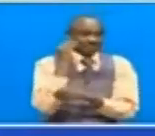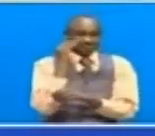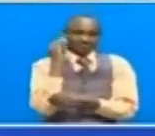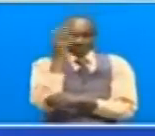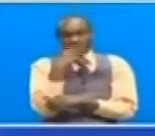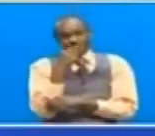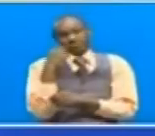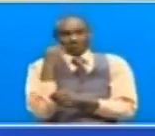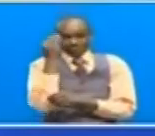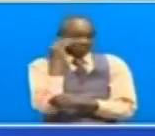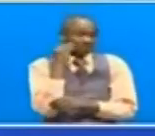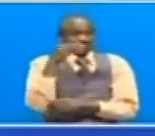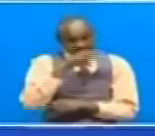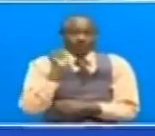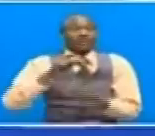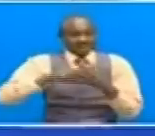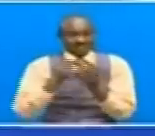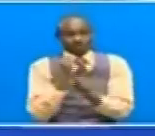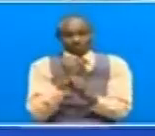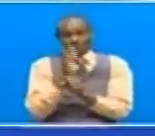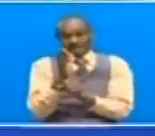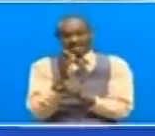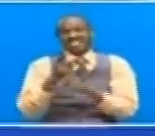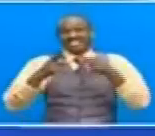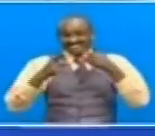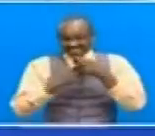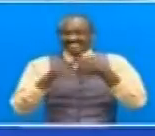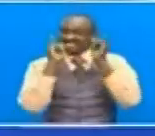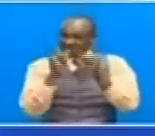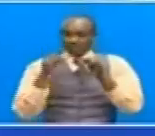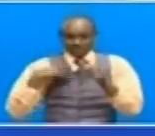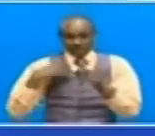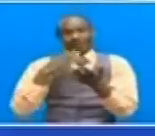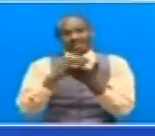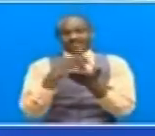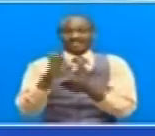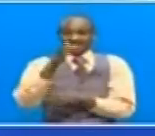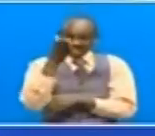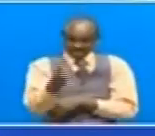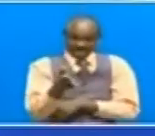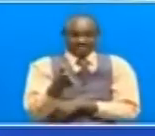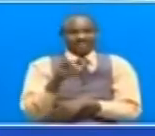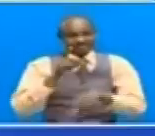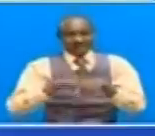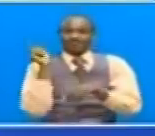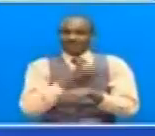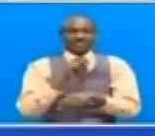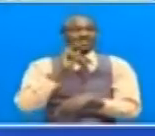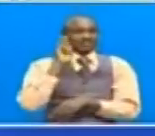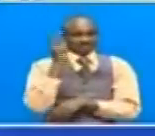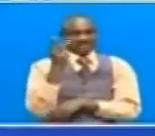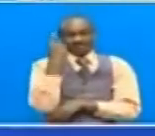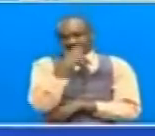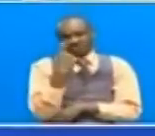are also set to resume operations. Six new tenants are also expected to take up space once the second phase is complete.